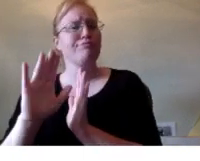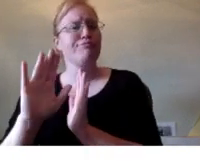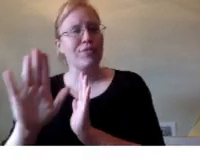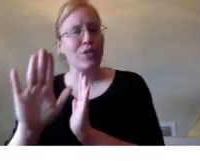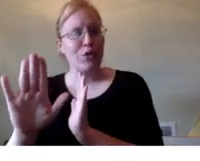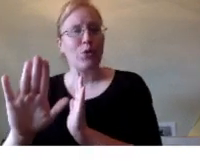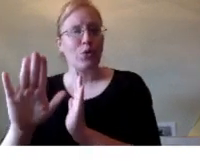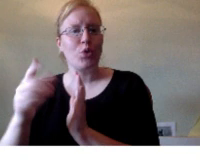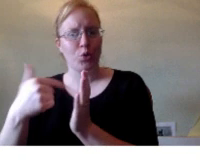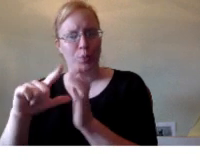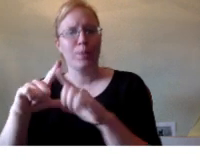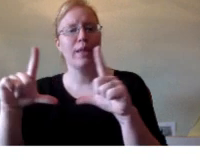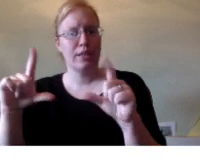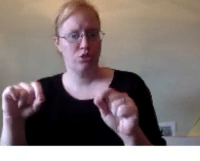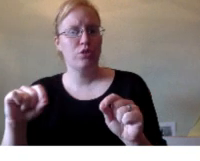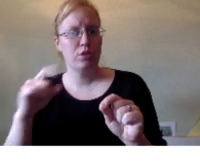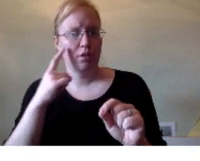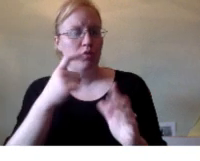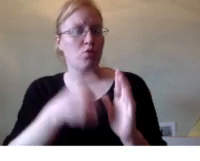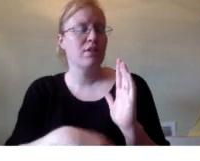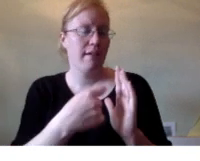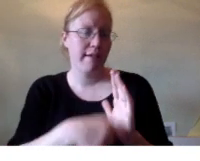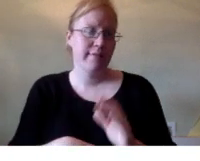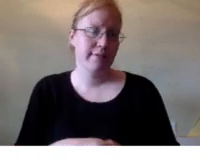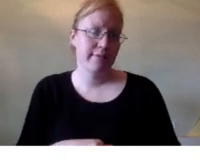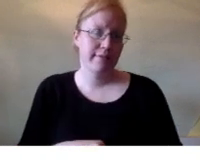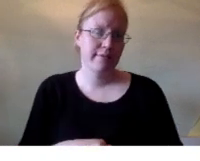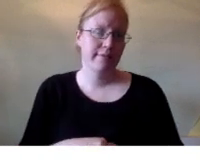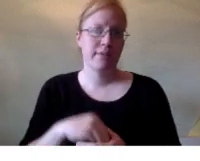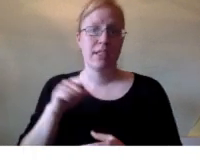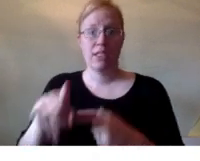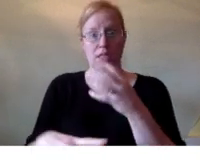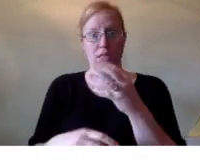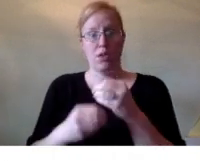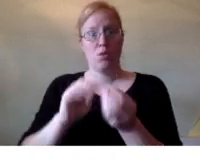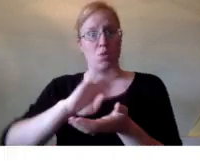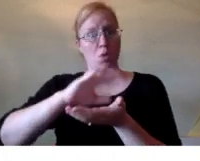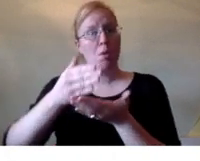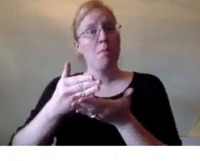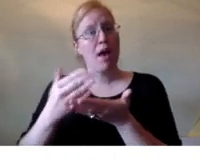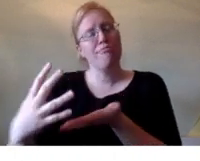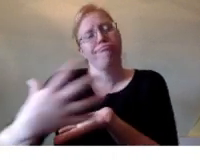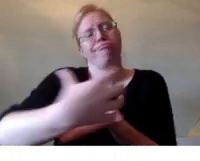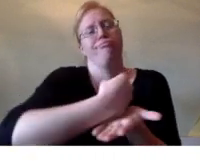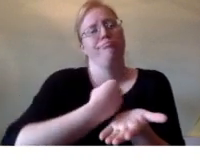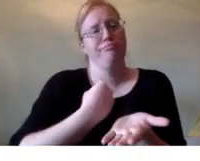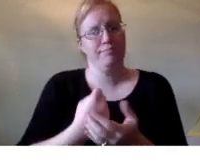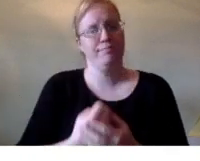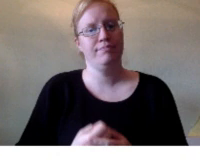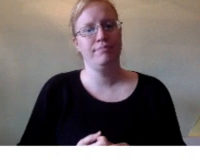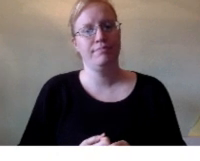her paycheck for taxes. And then this is the total amount that she earns.